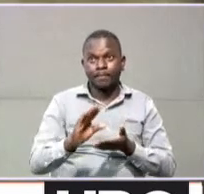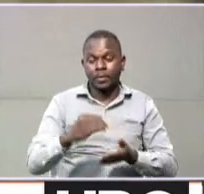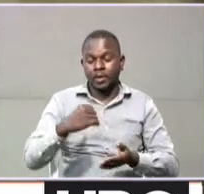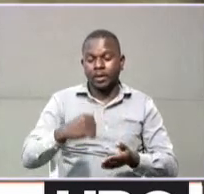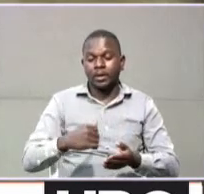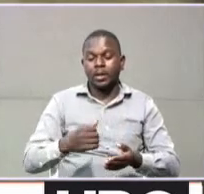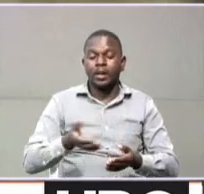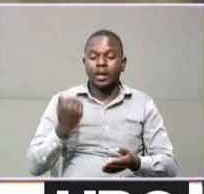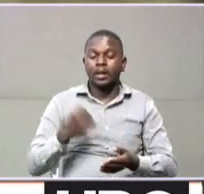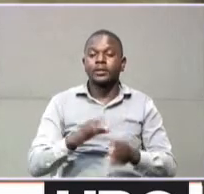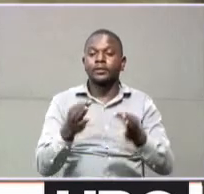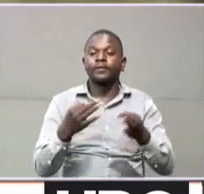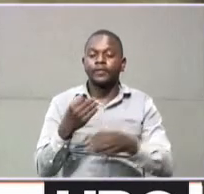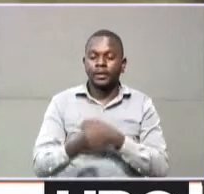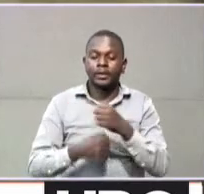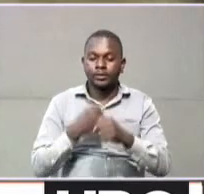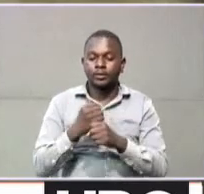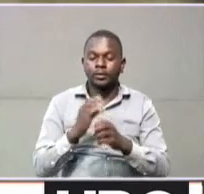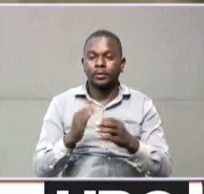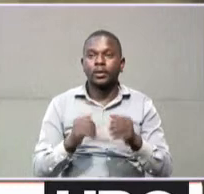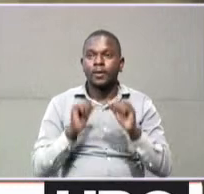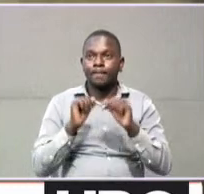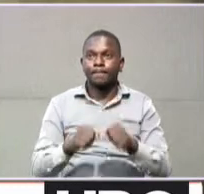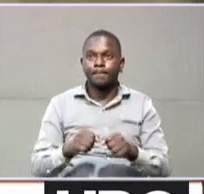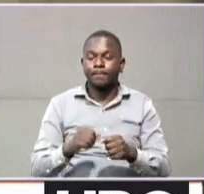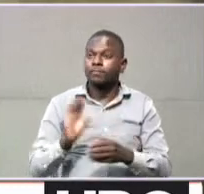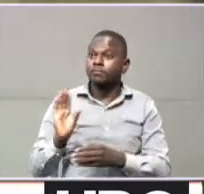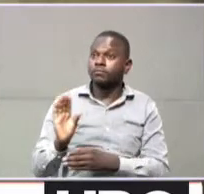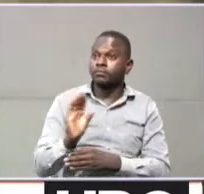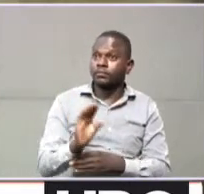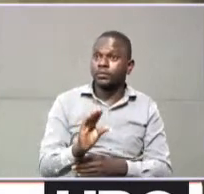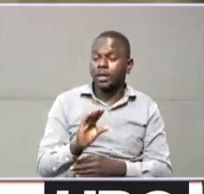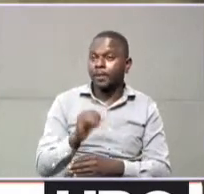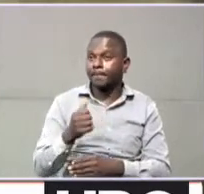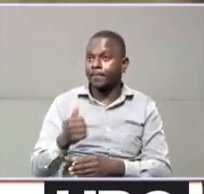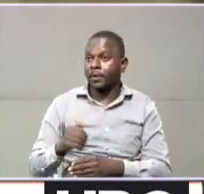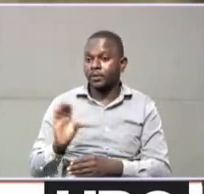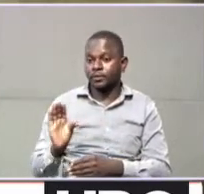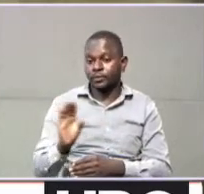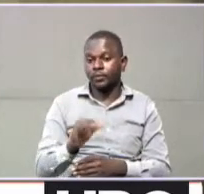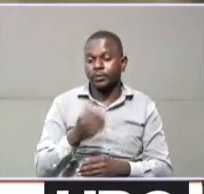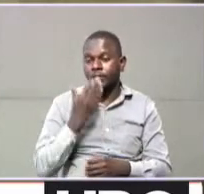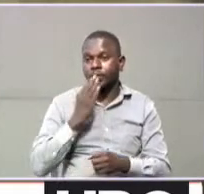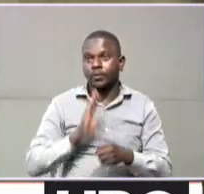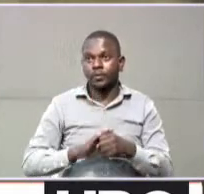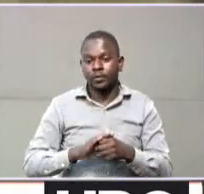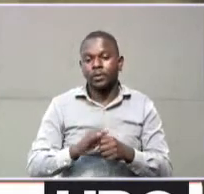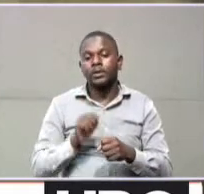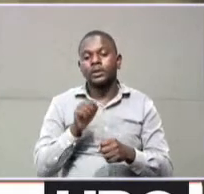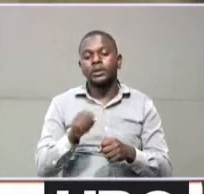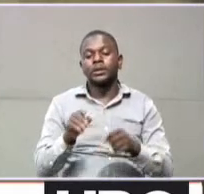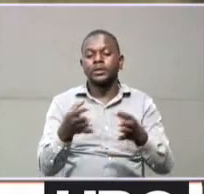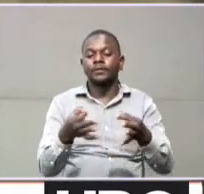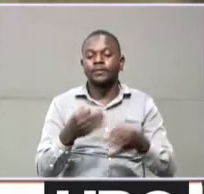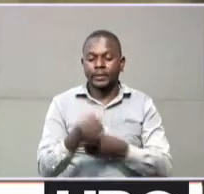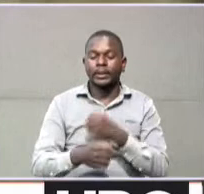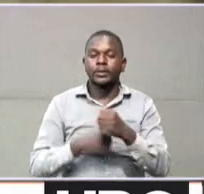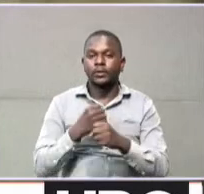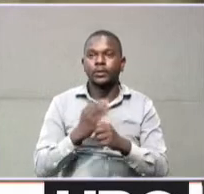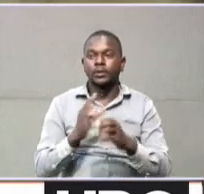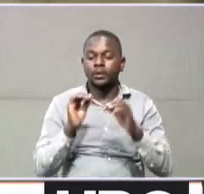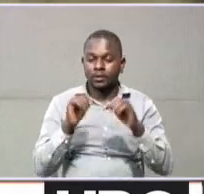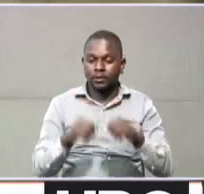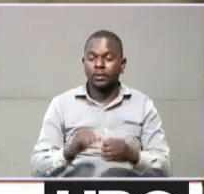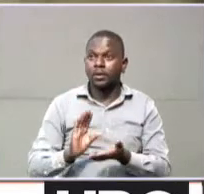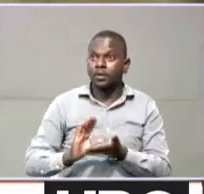financially and was supposed to be released and was not released we were promised that for this financial we